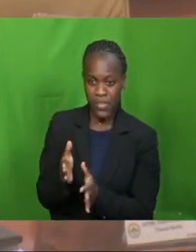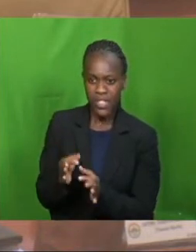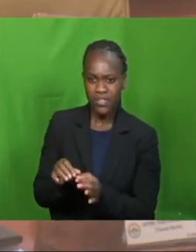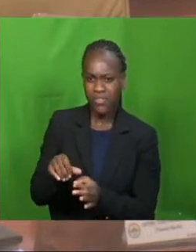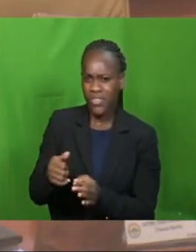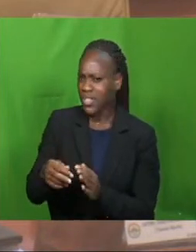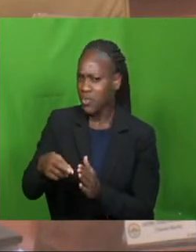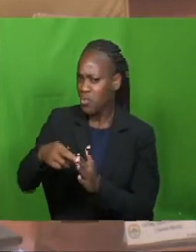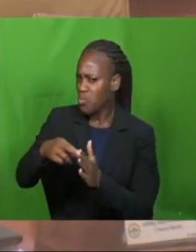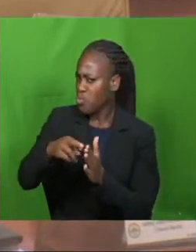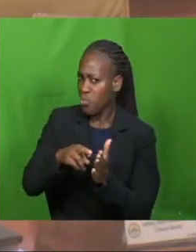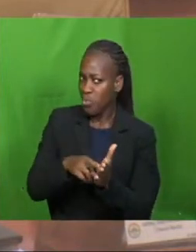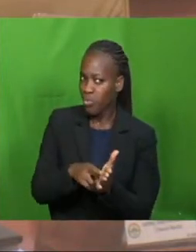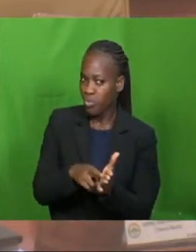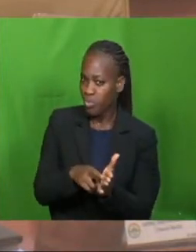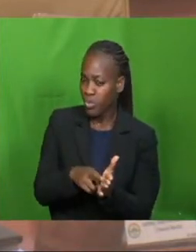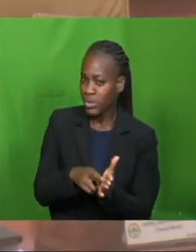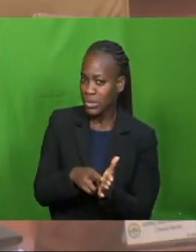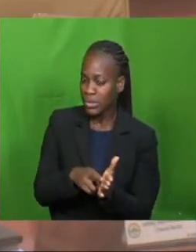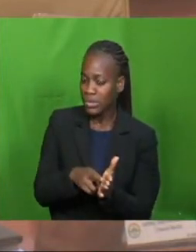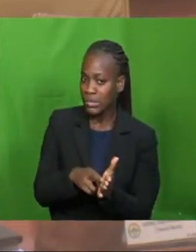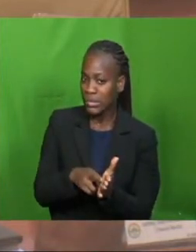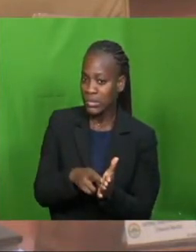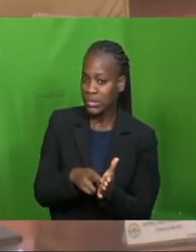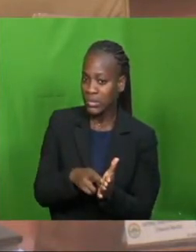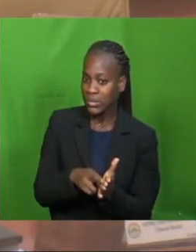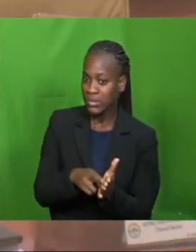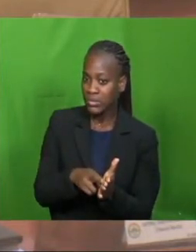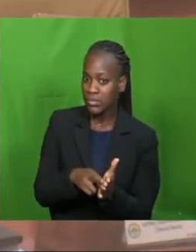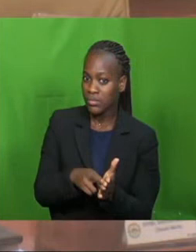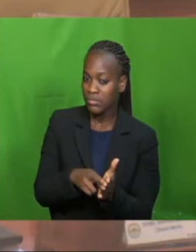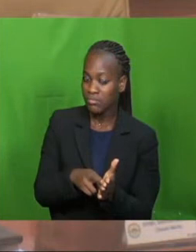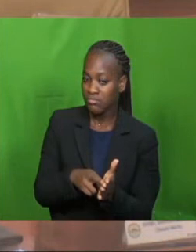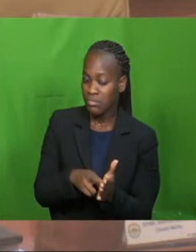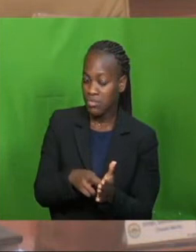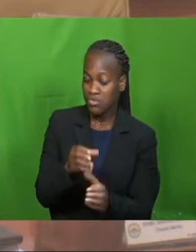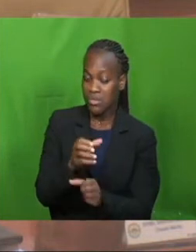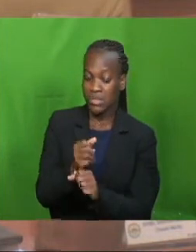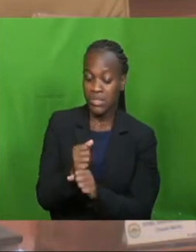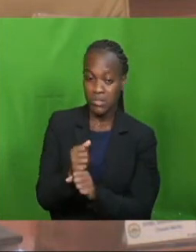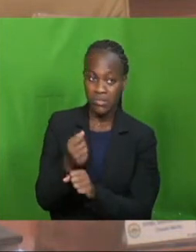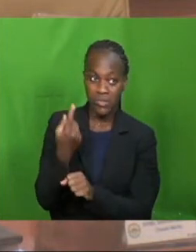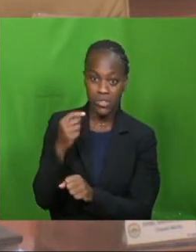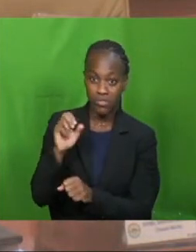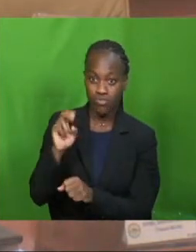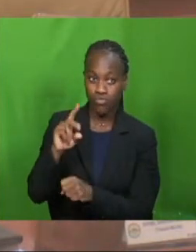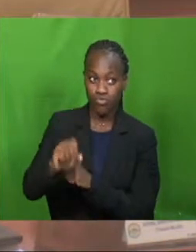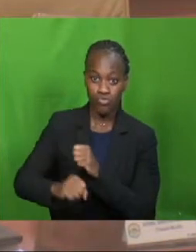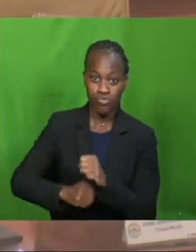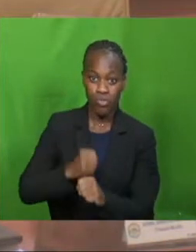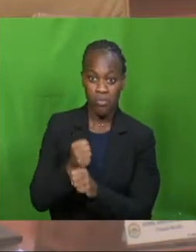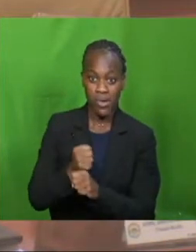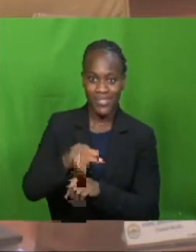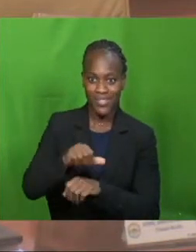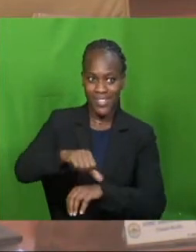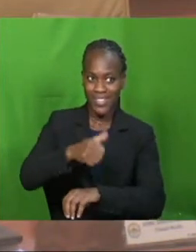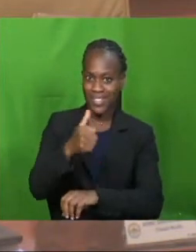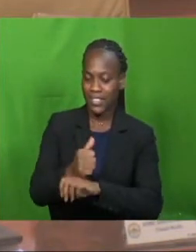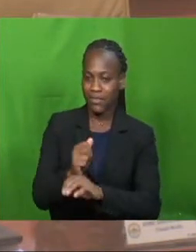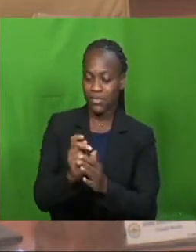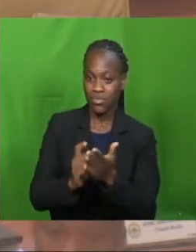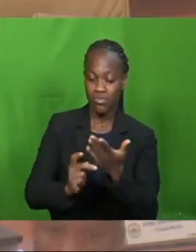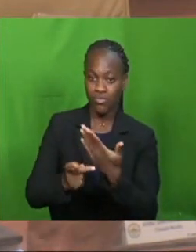report has been given between the last 12 months since the introduction of this mechanism. Thank